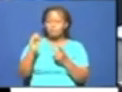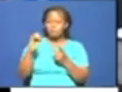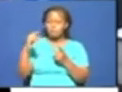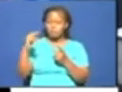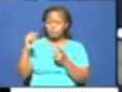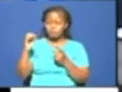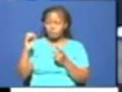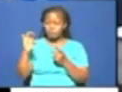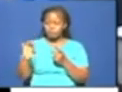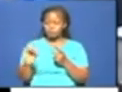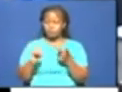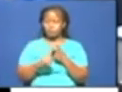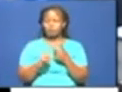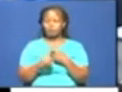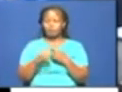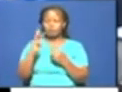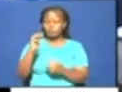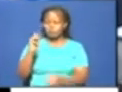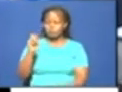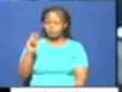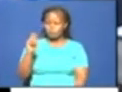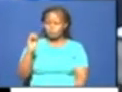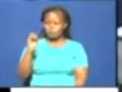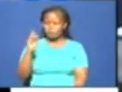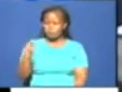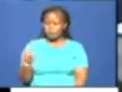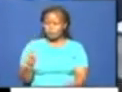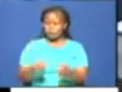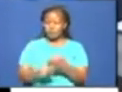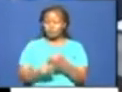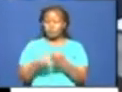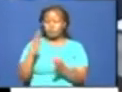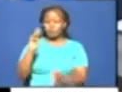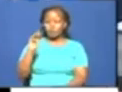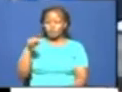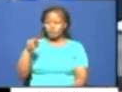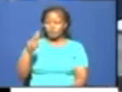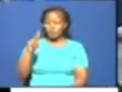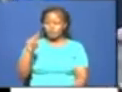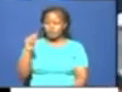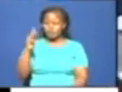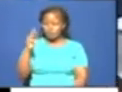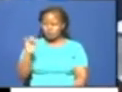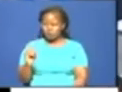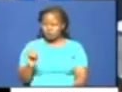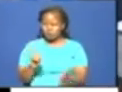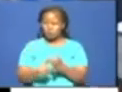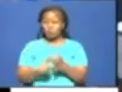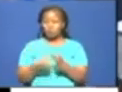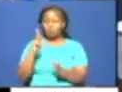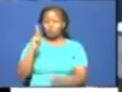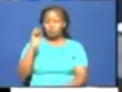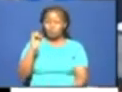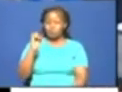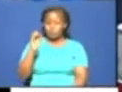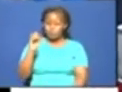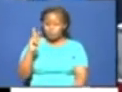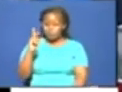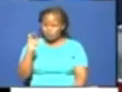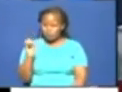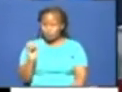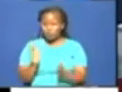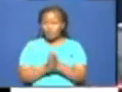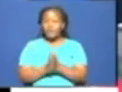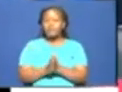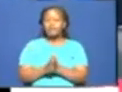Martin Shikuku, Mukaru Nganga, Okia Okombaka, and Wangari